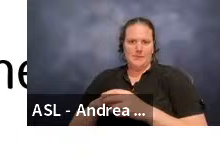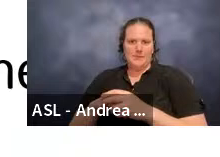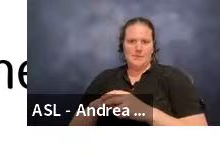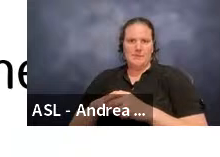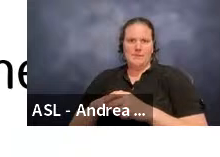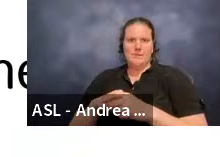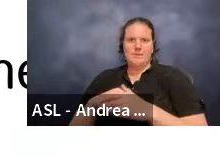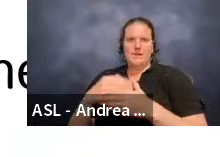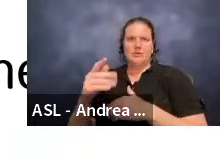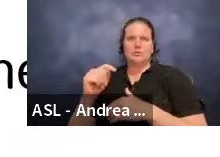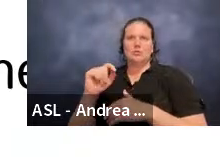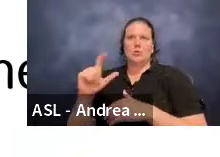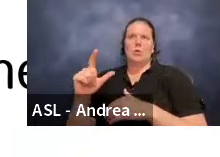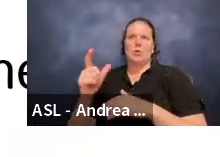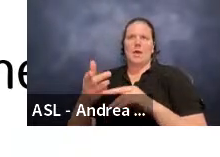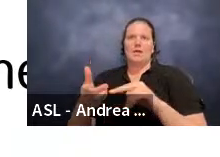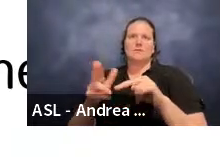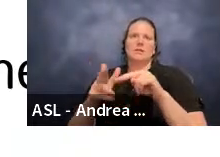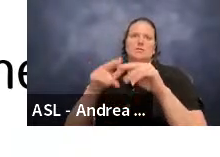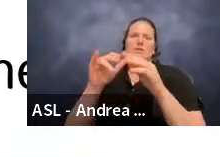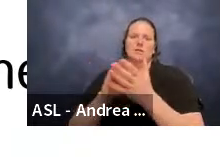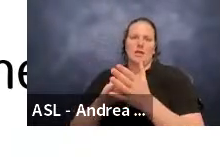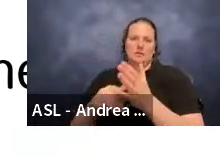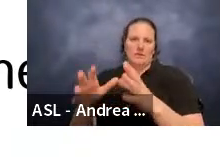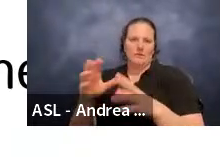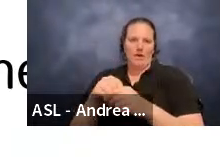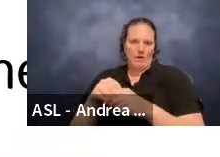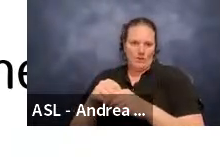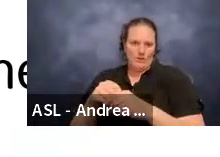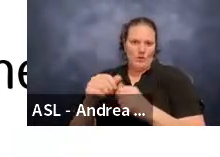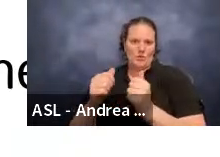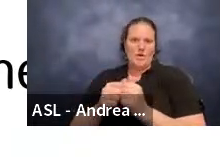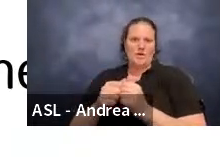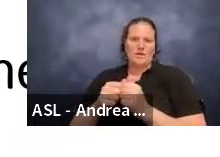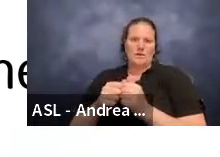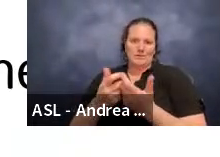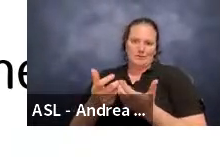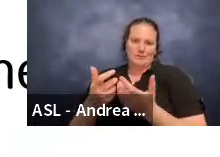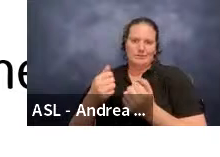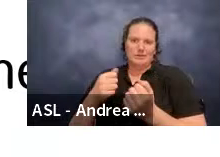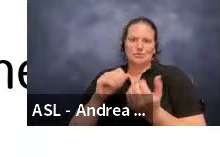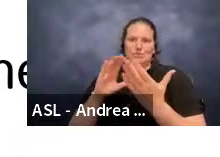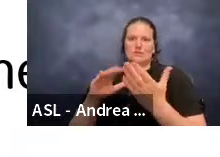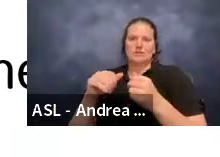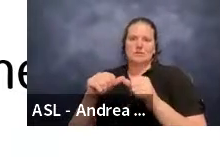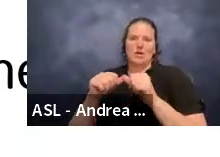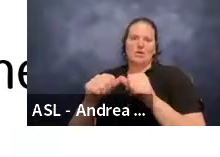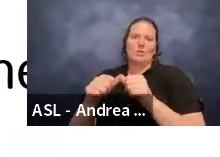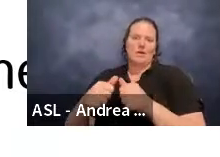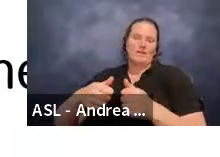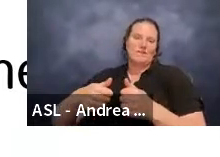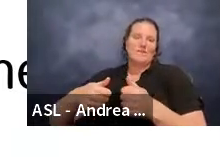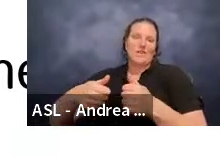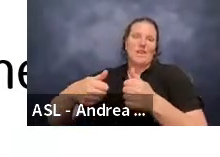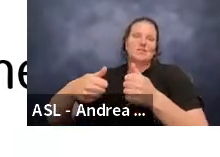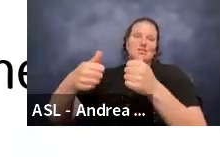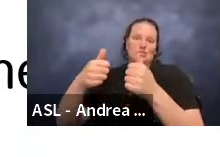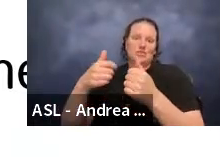Next, toll escalation. This would be with the intent to address ongoing inflationary